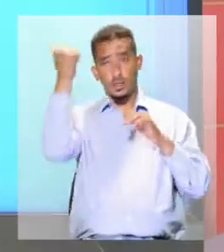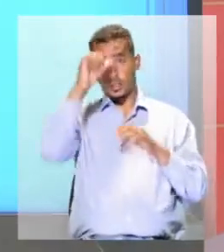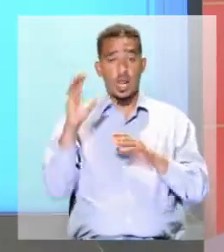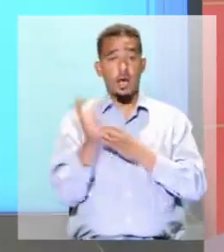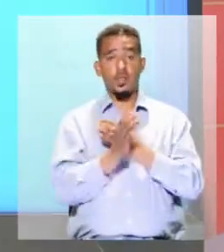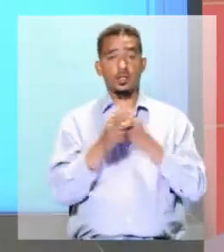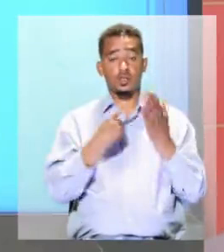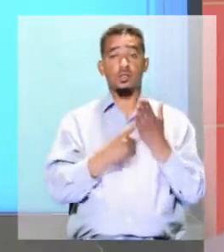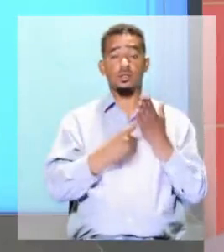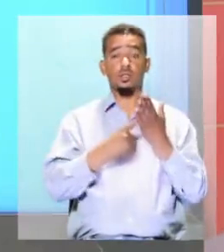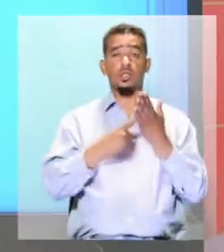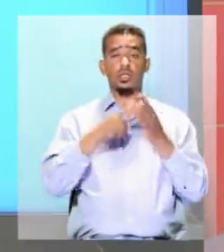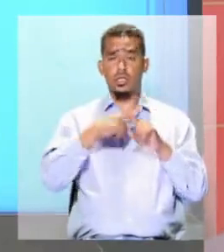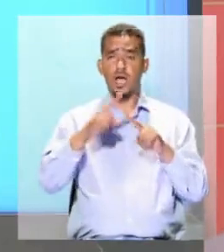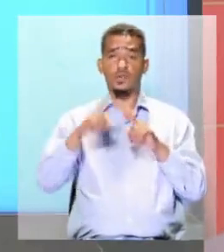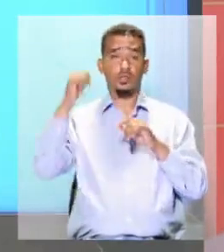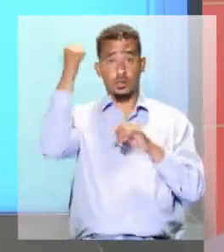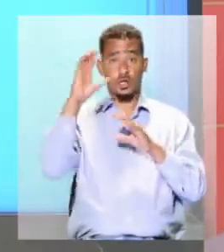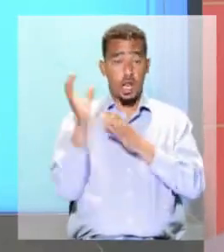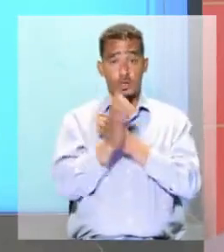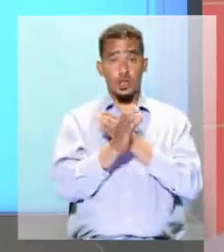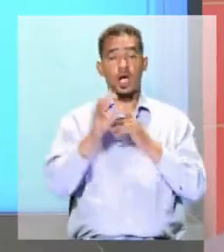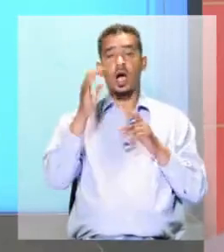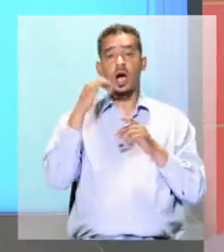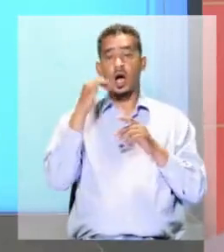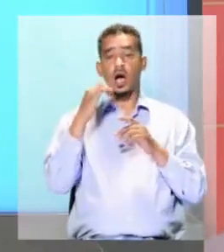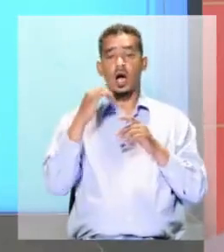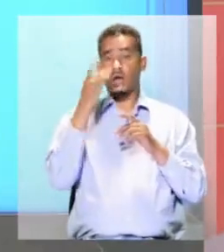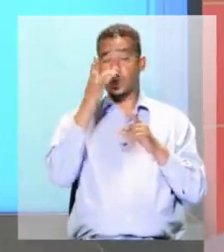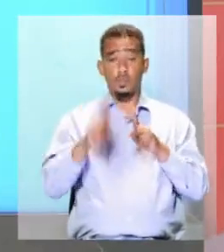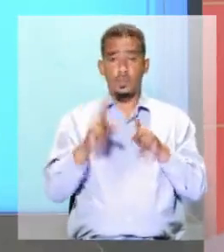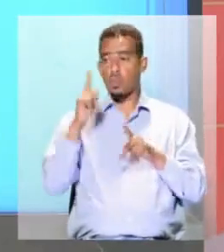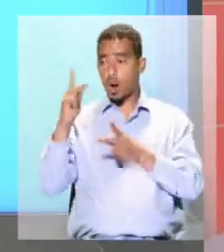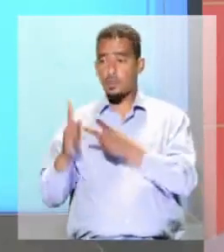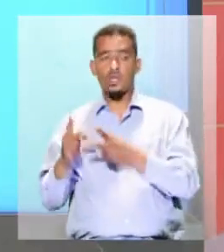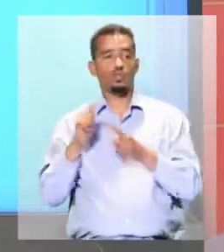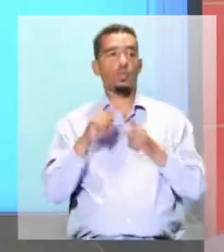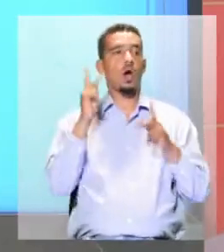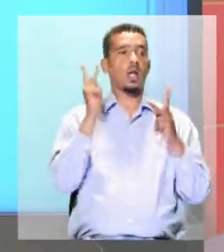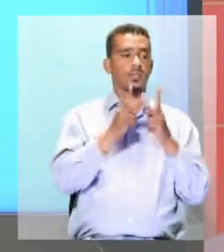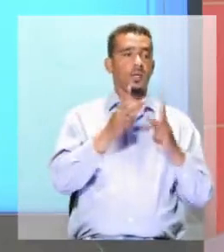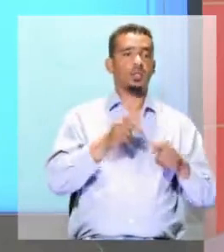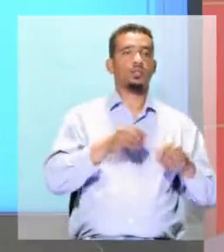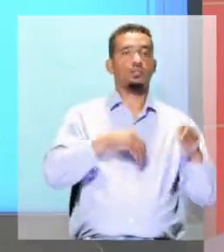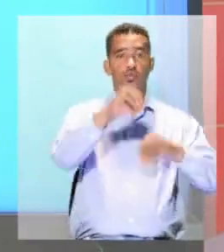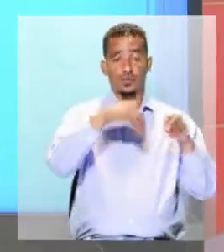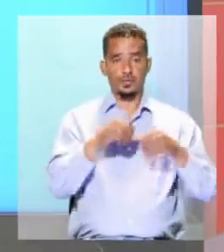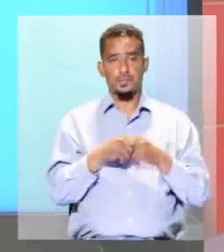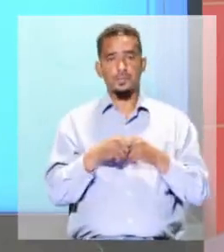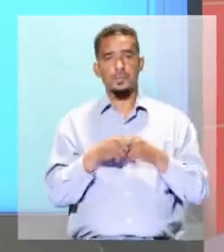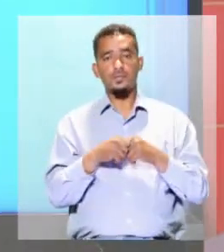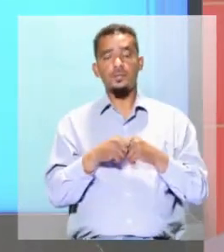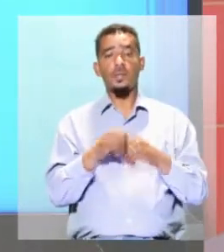of this diverse climate, the African people move from one place to another. And also